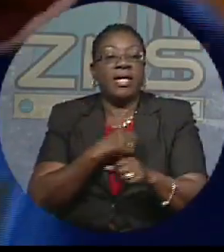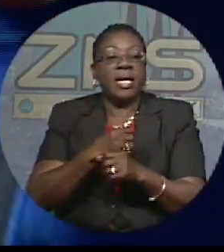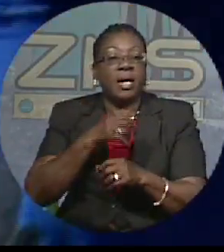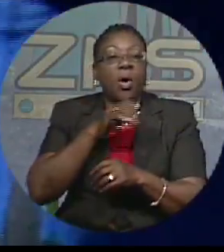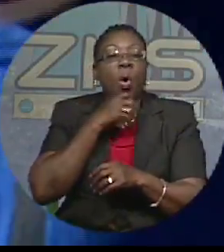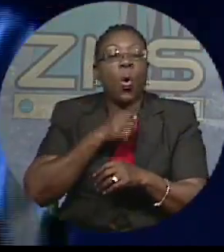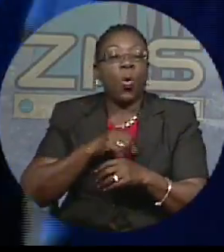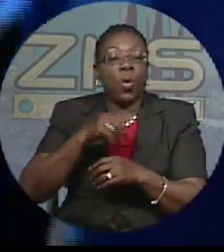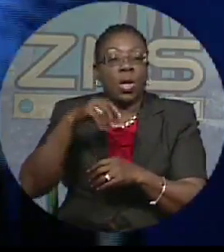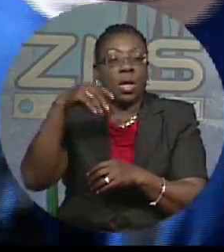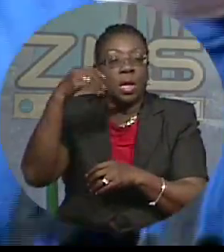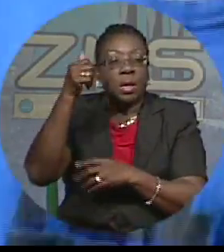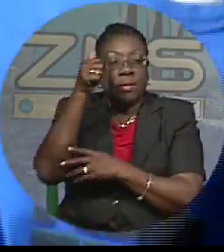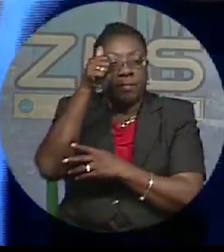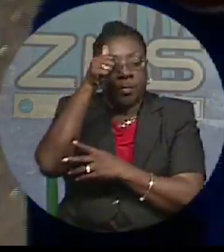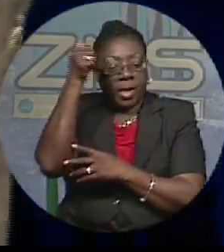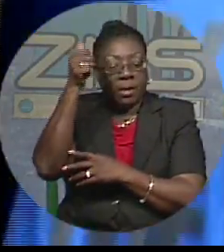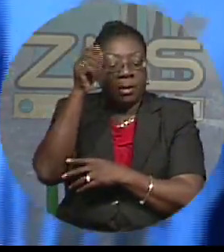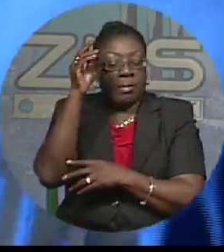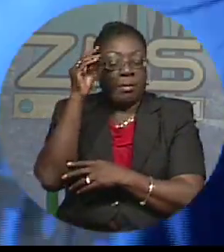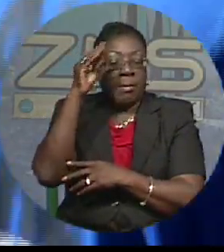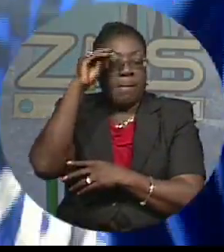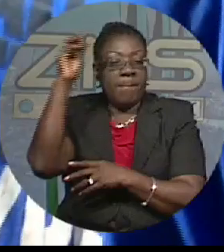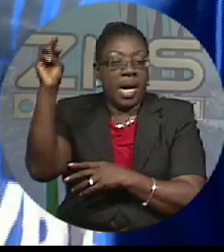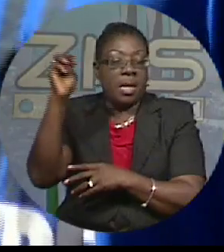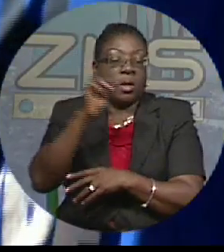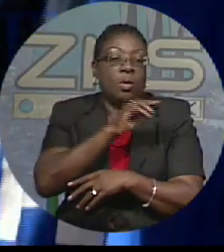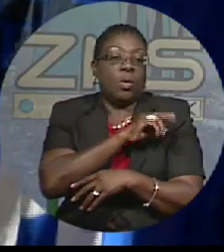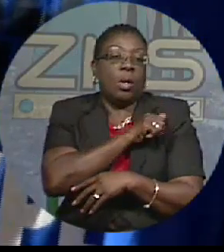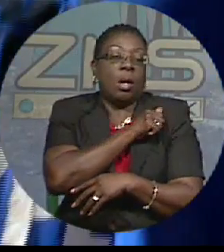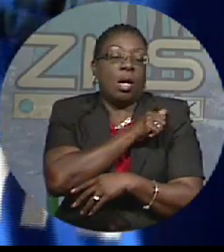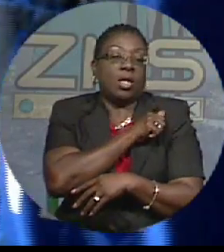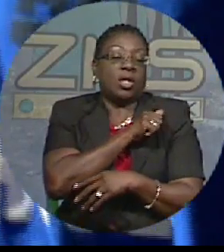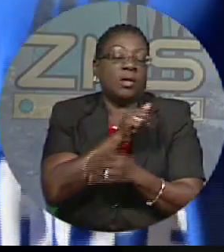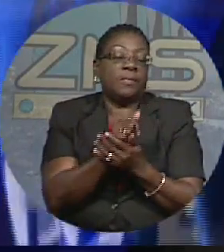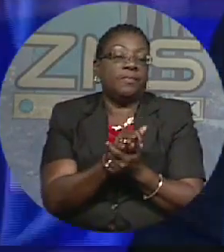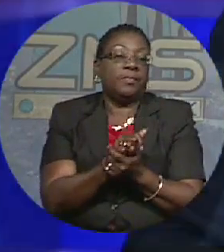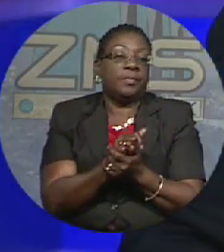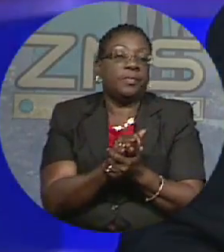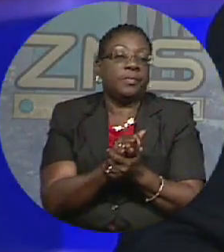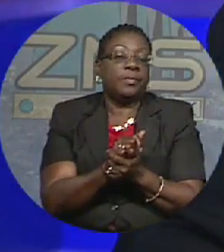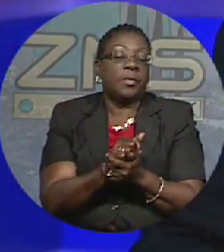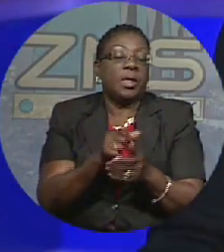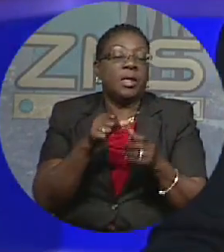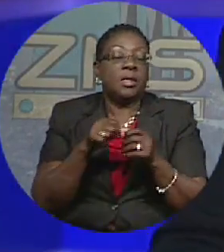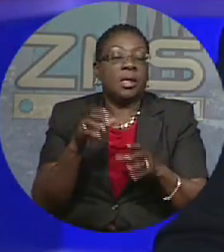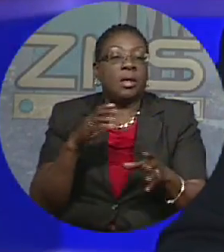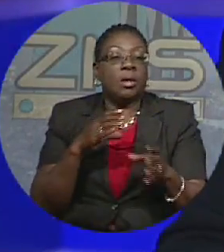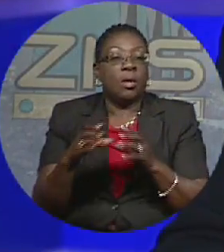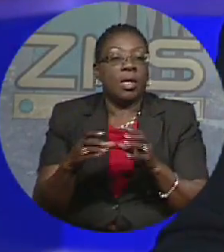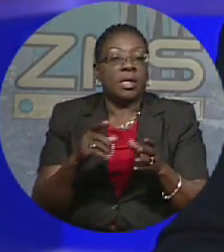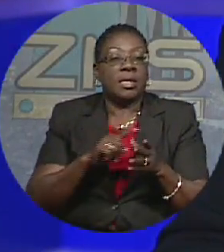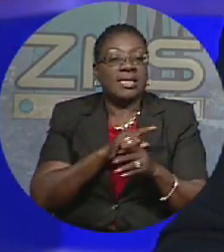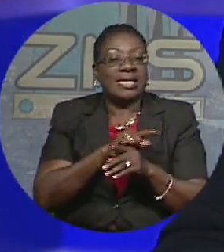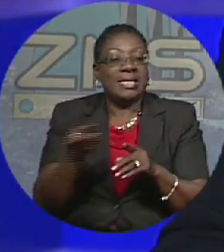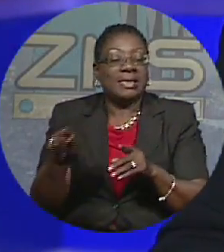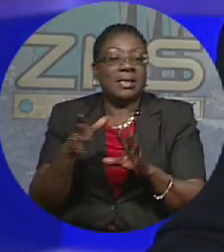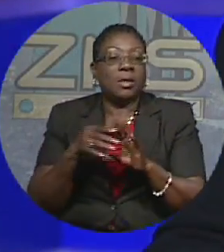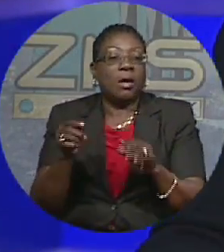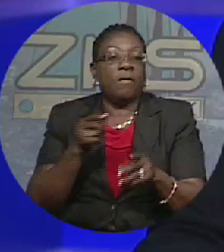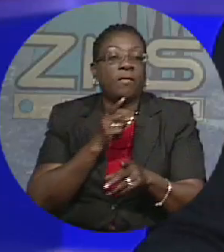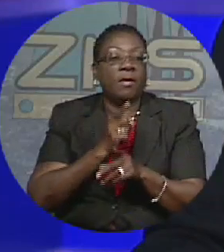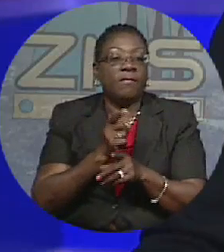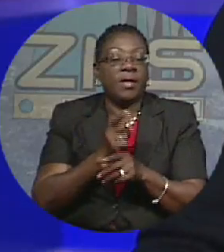worst of the worst. Meantime, Goodman's appeal hearing has been adjourned to October. Still on court news, the sentencing for